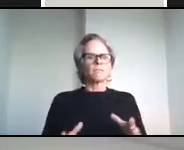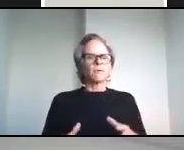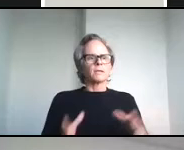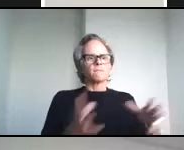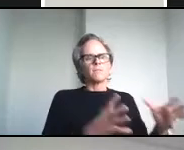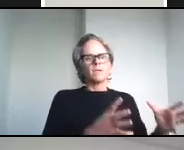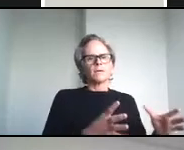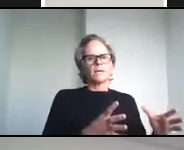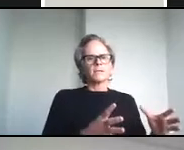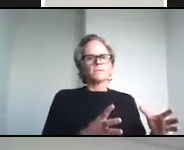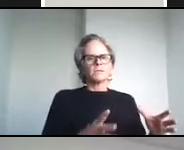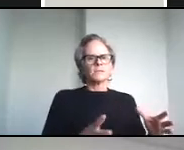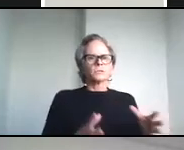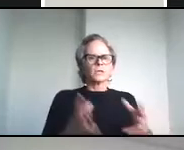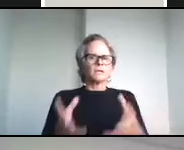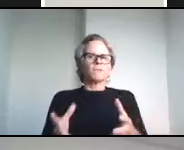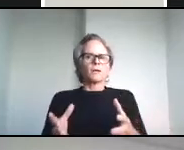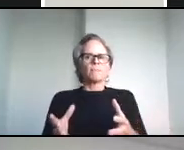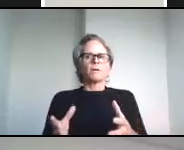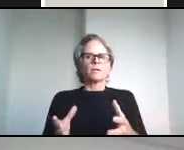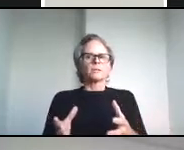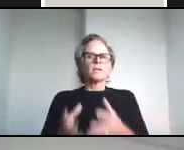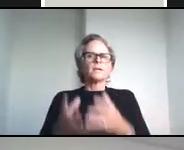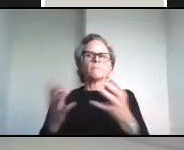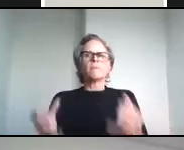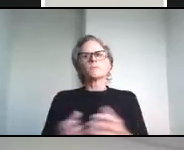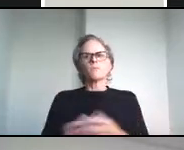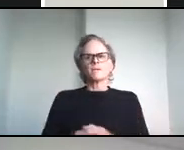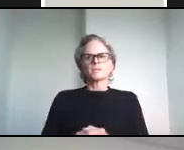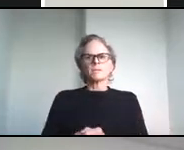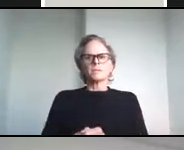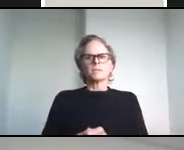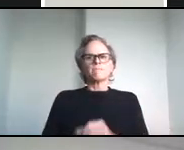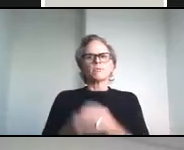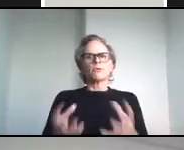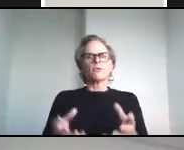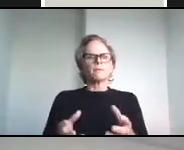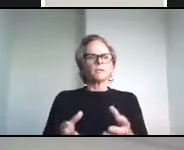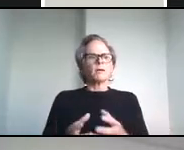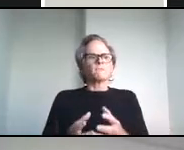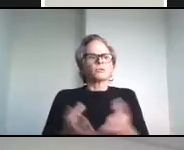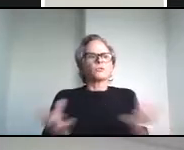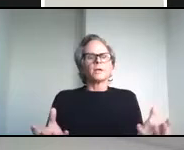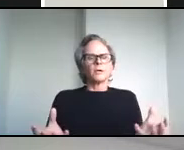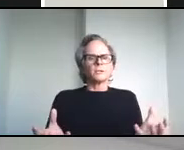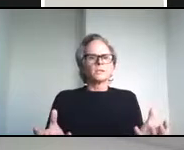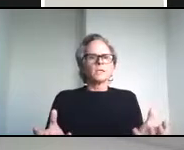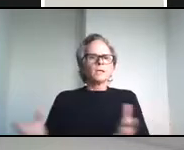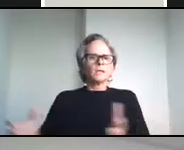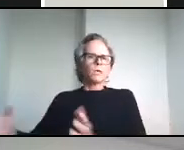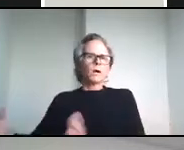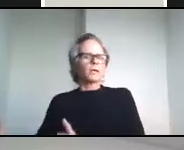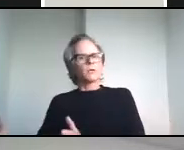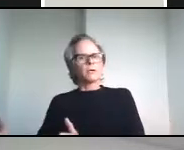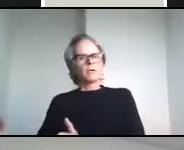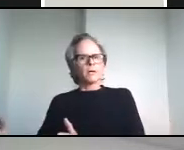acoustically separated it from the other activities. This is going to give your librarians much more flexibility in the programming. You now have two areas,